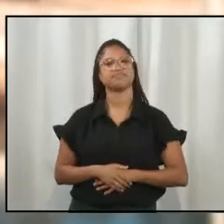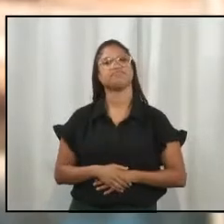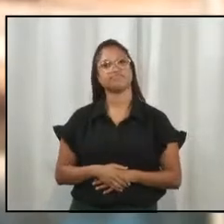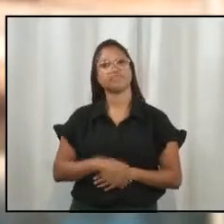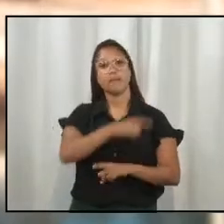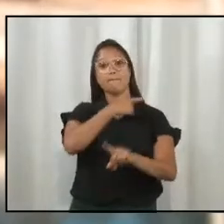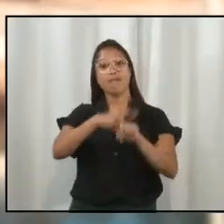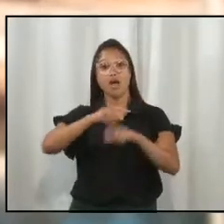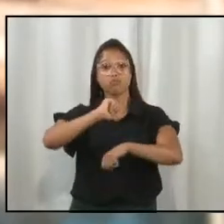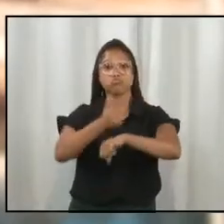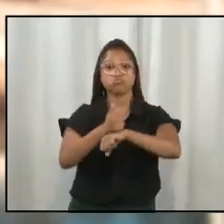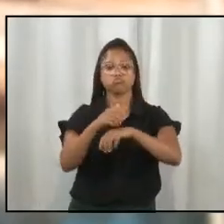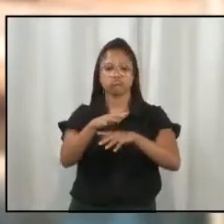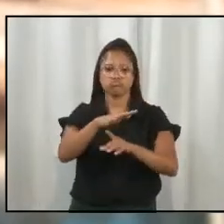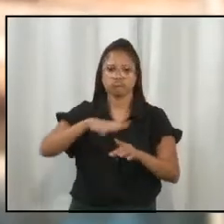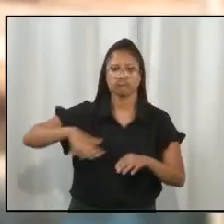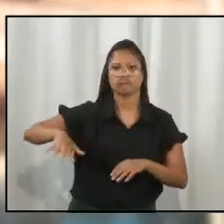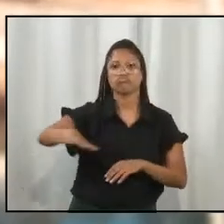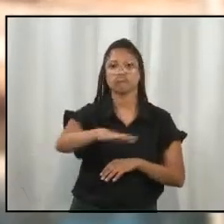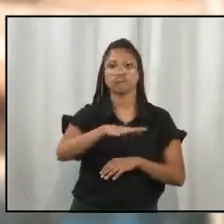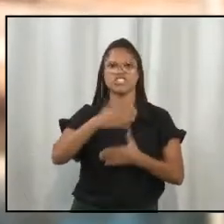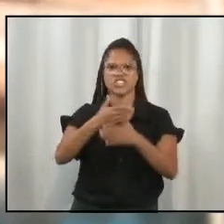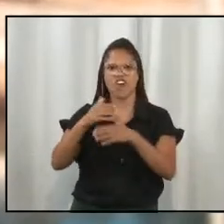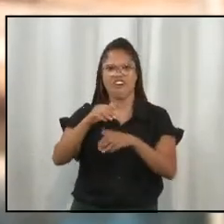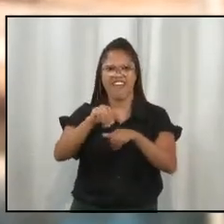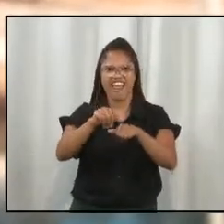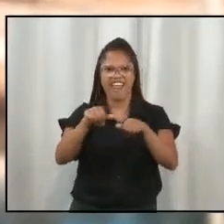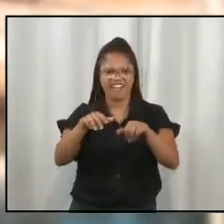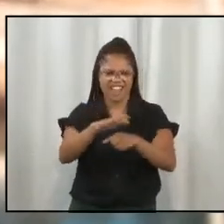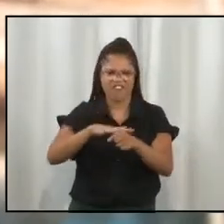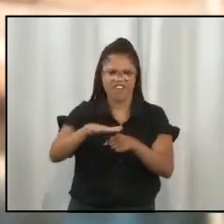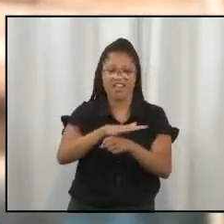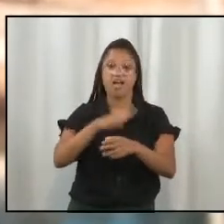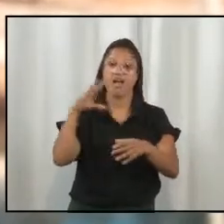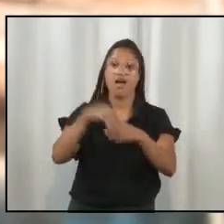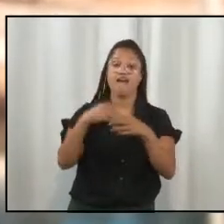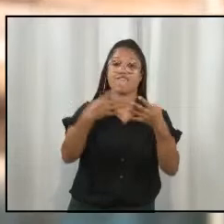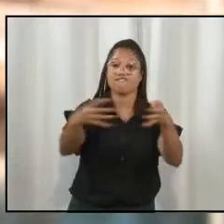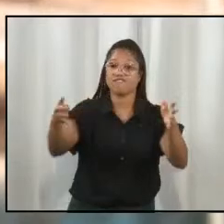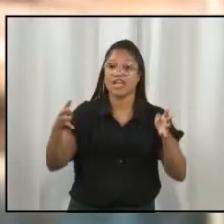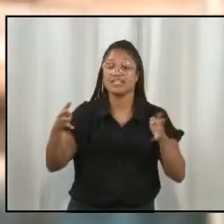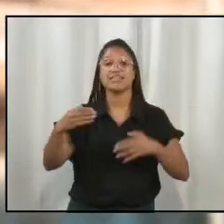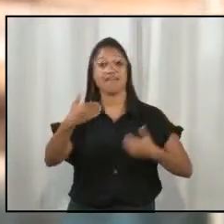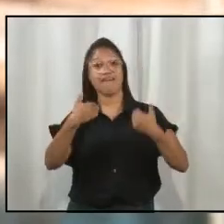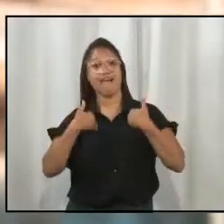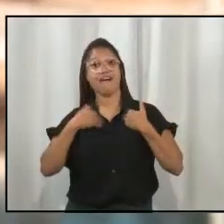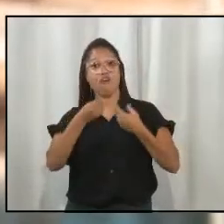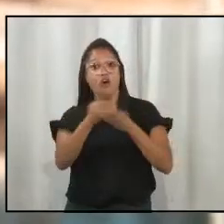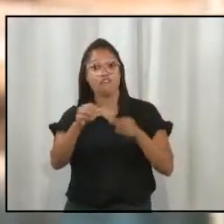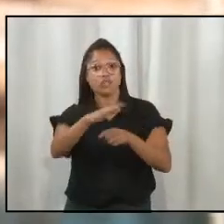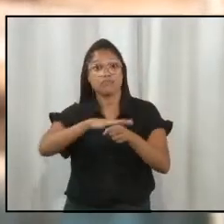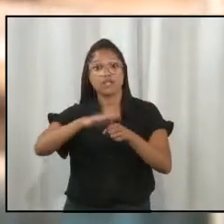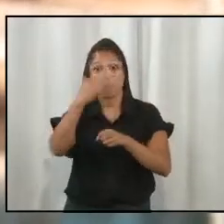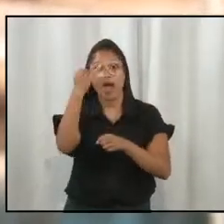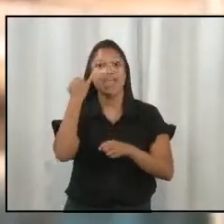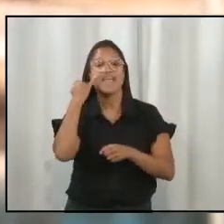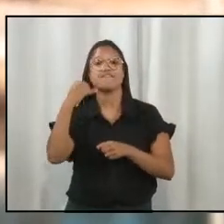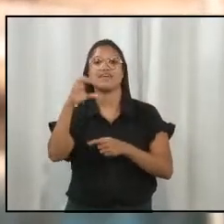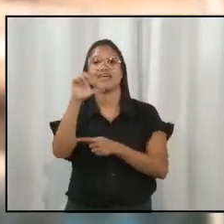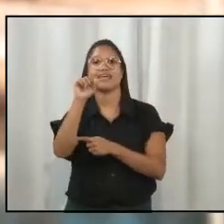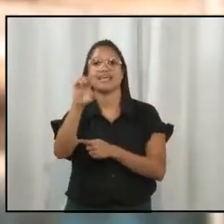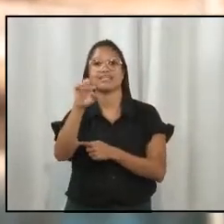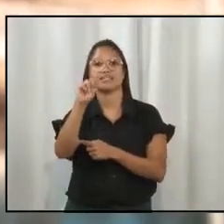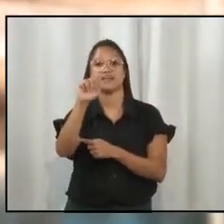areas with fencing and lighting, security station, office space for case management, gathering